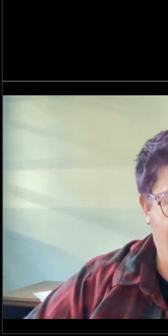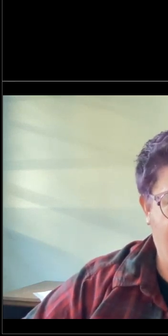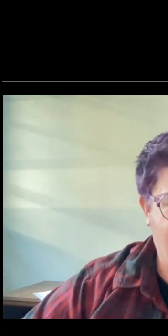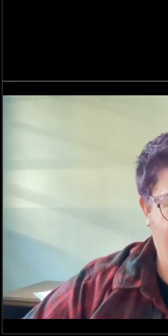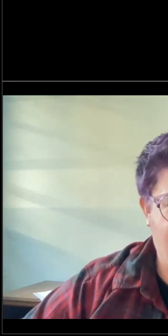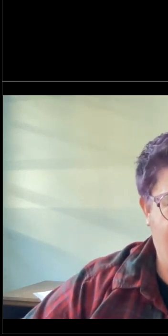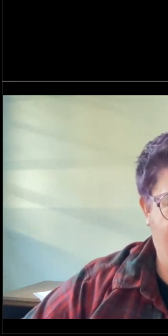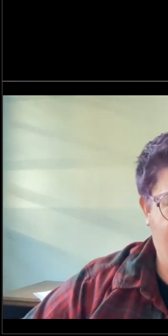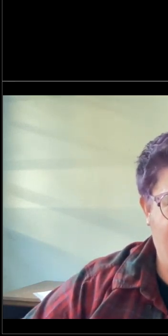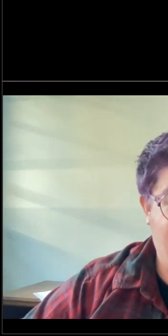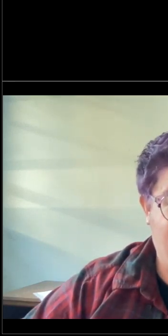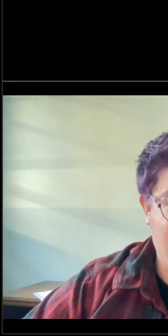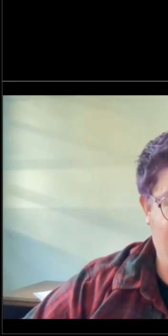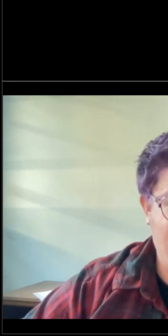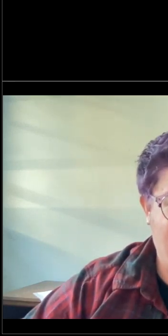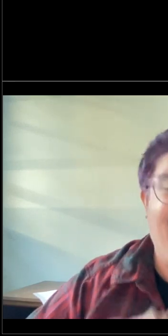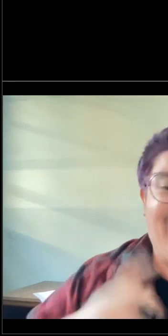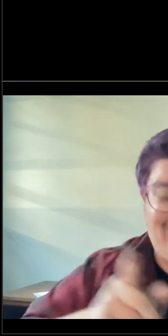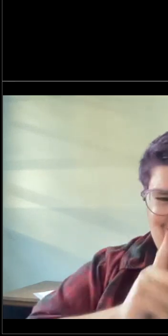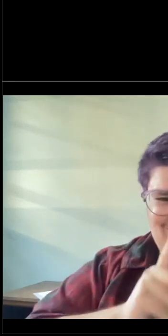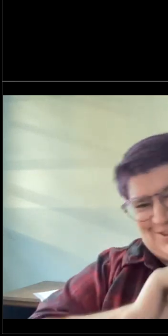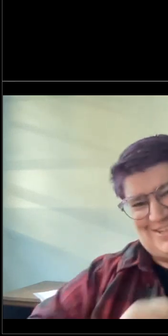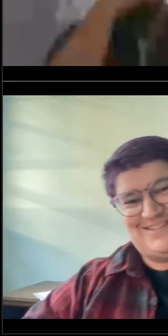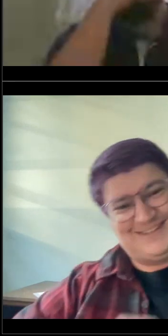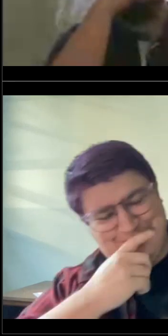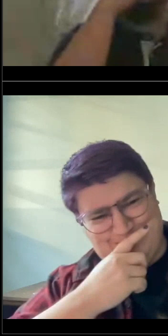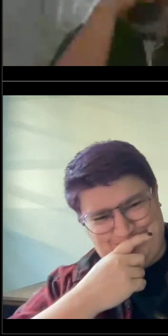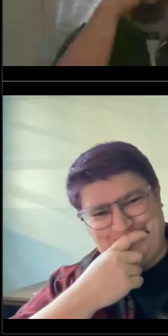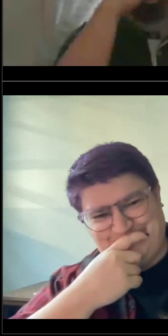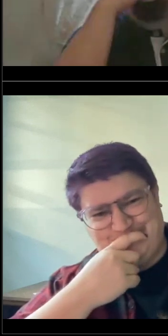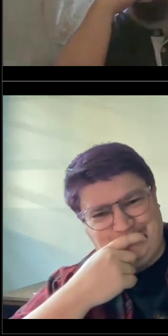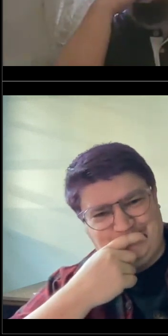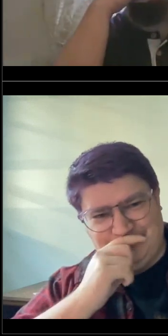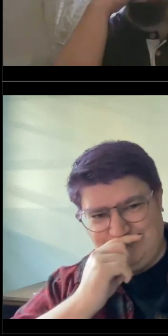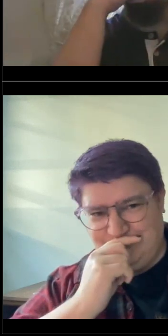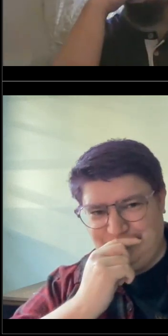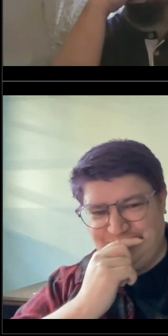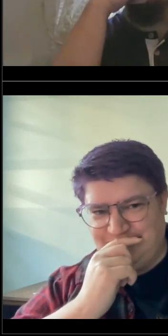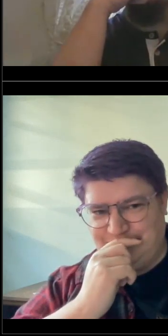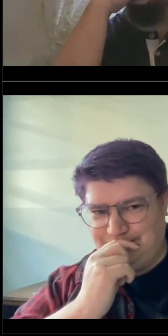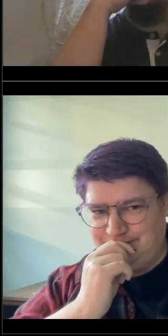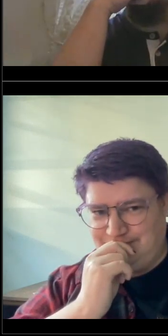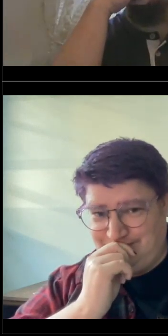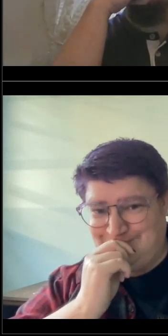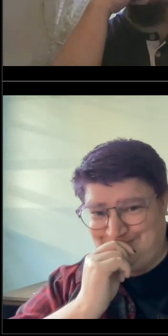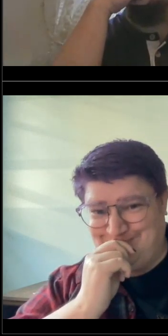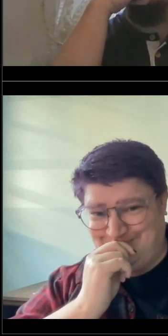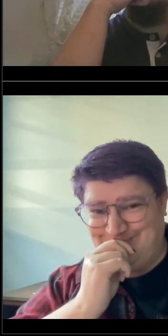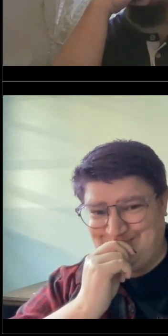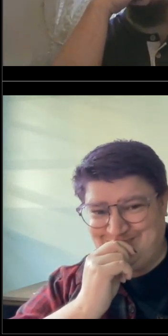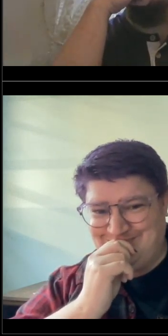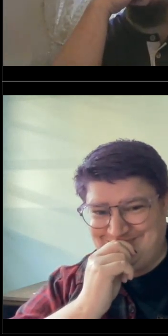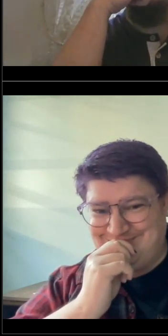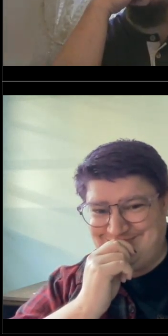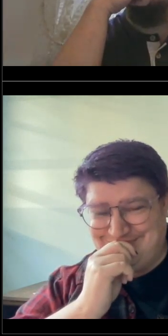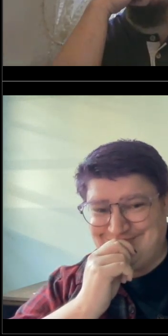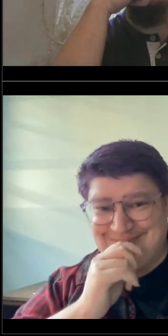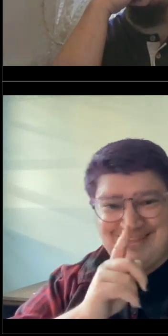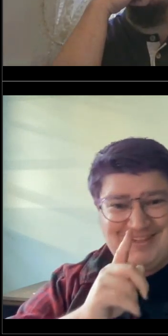that I've heard trans people say that if they want to be cis, they will use 3 sets, like he,